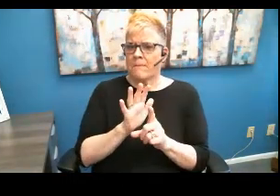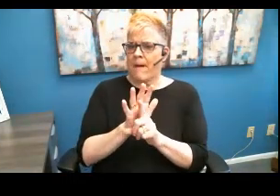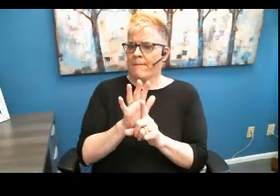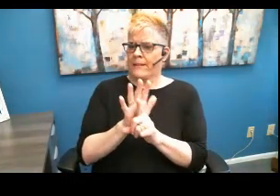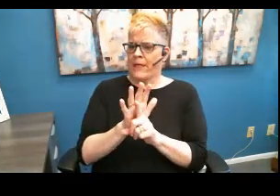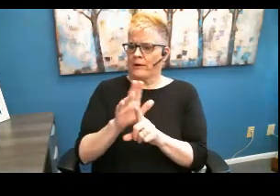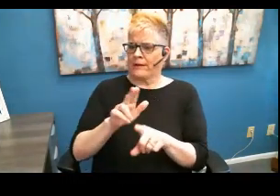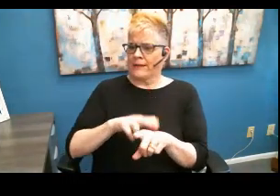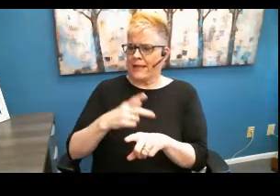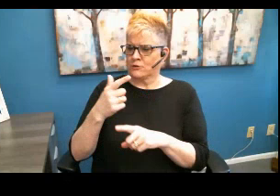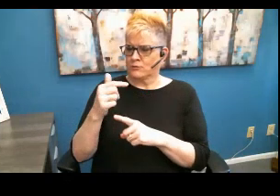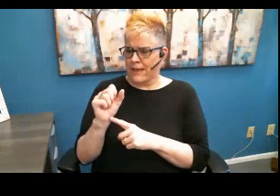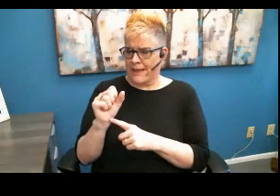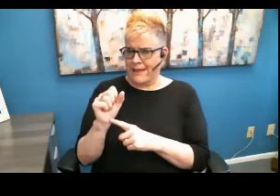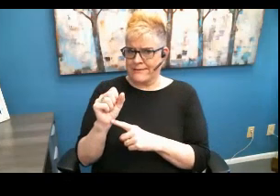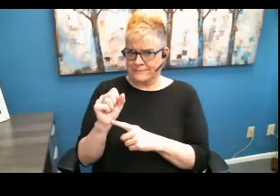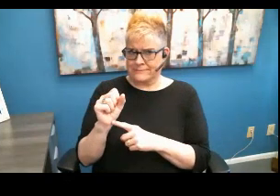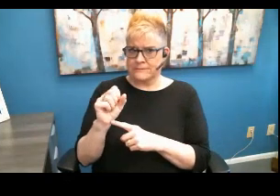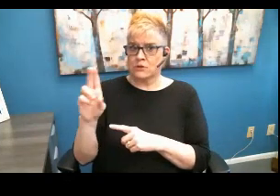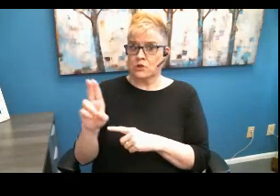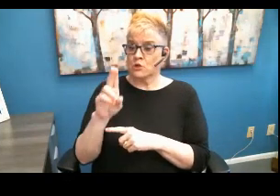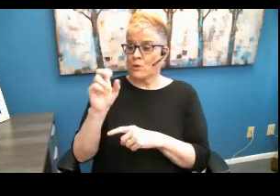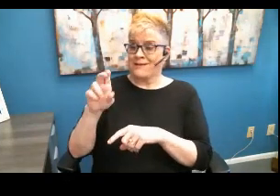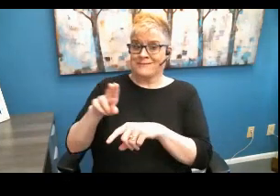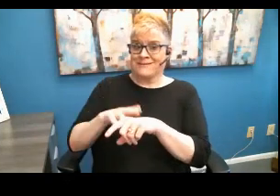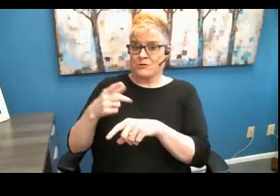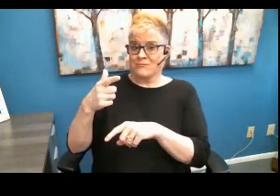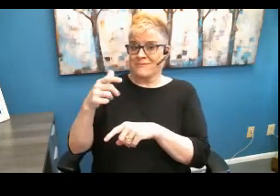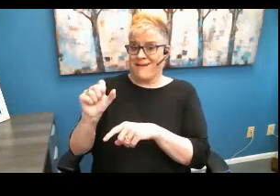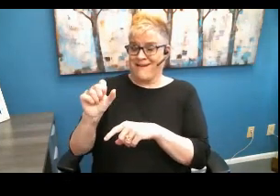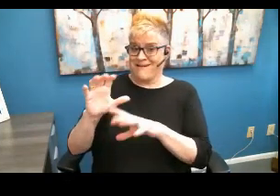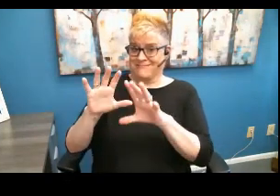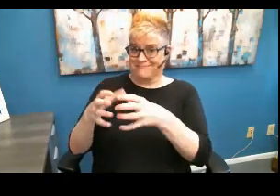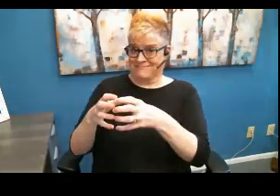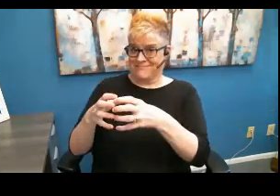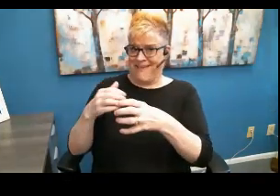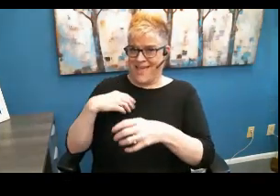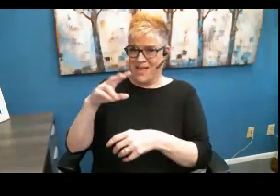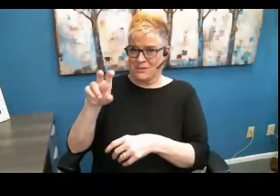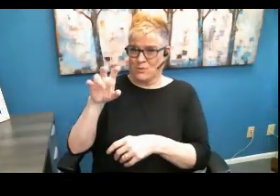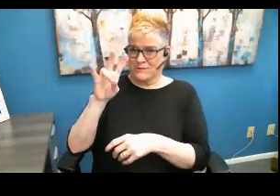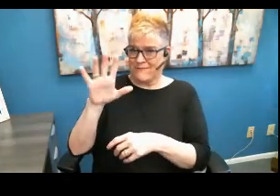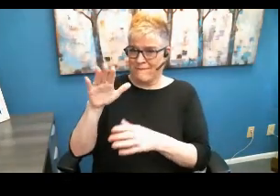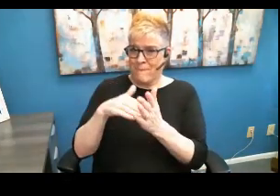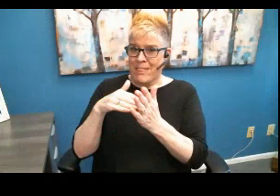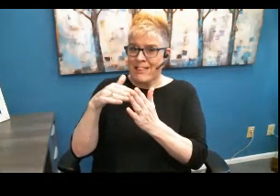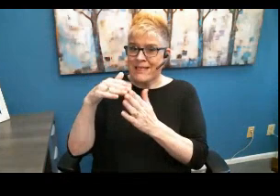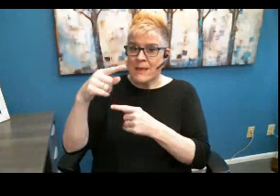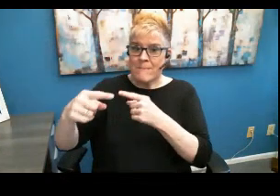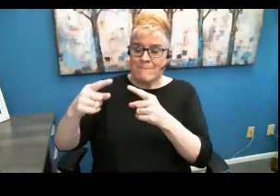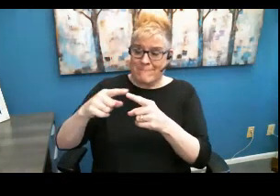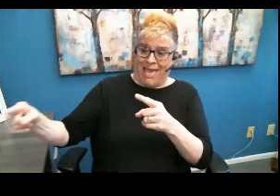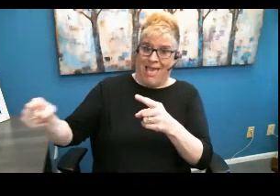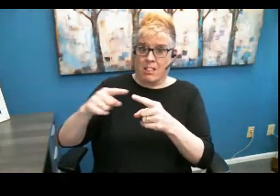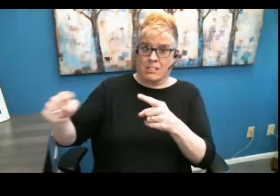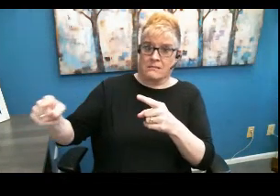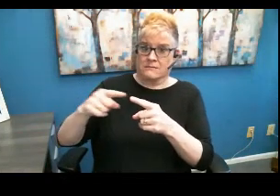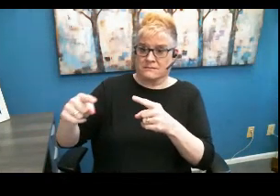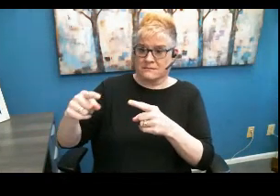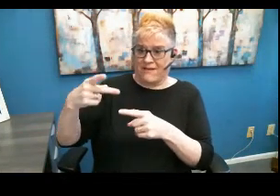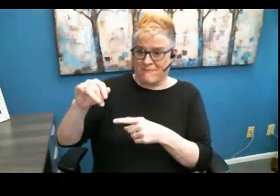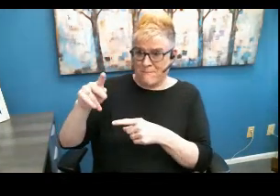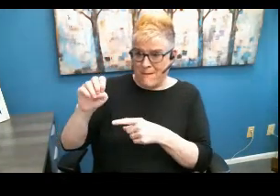gas. So the U.S. natural gas industry had 275 million miles of pipeline. That's a lot